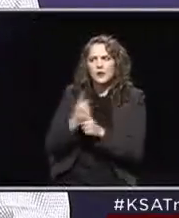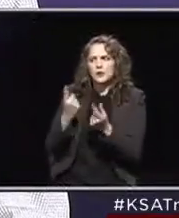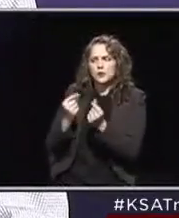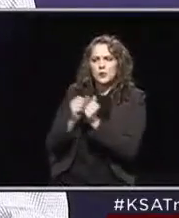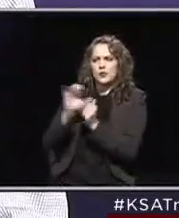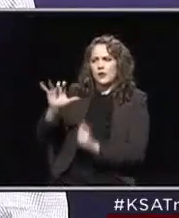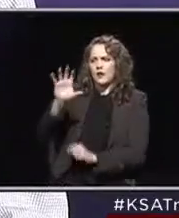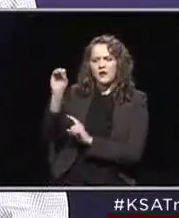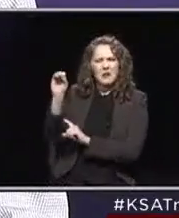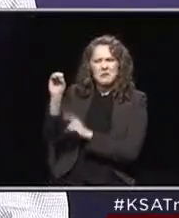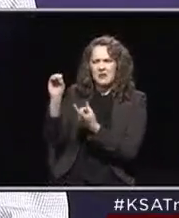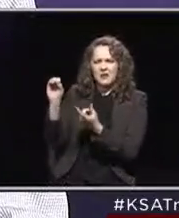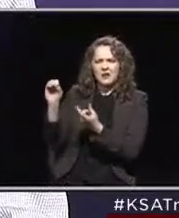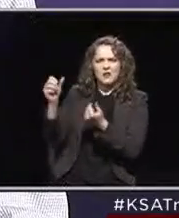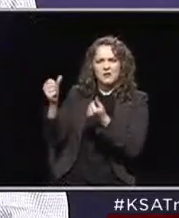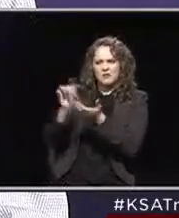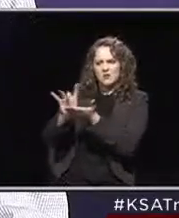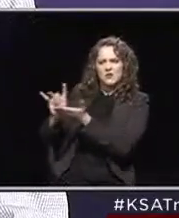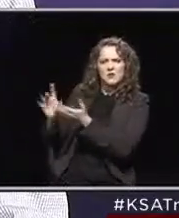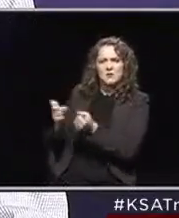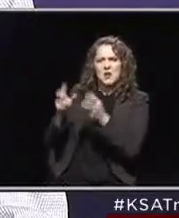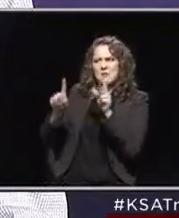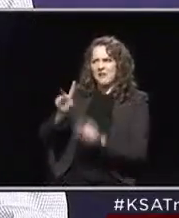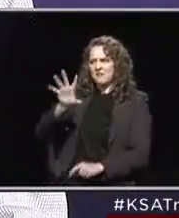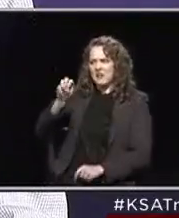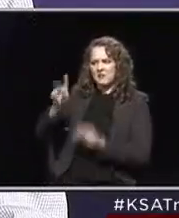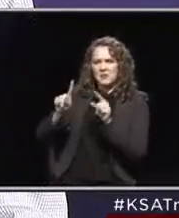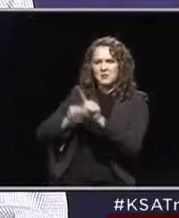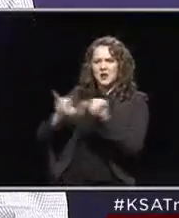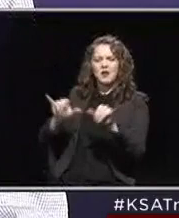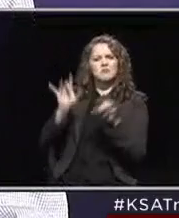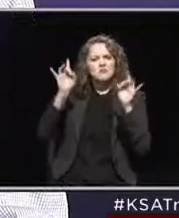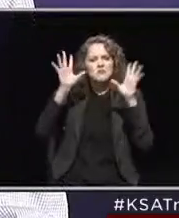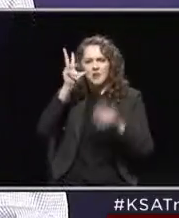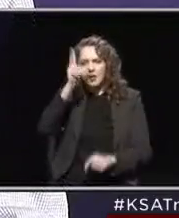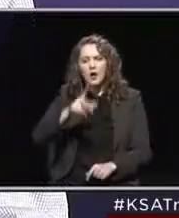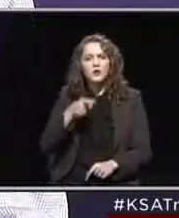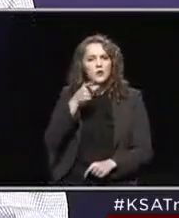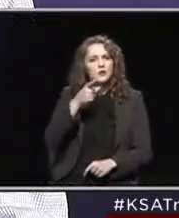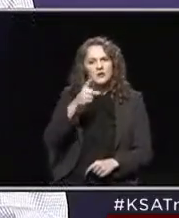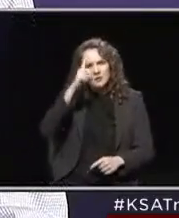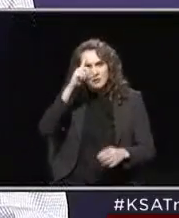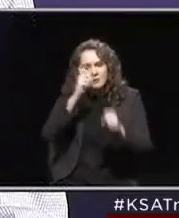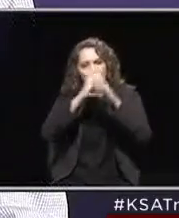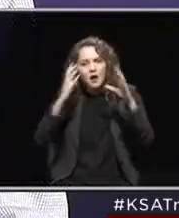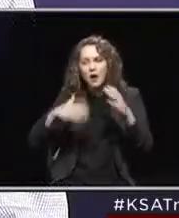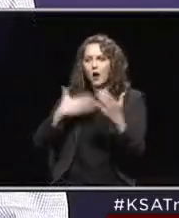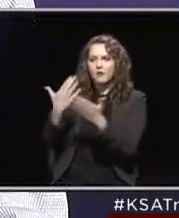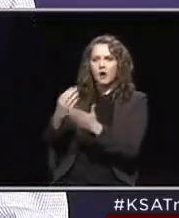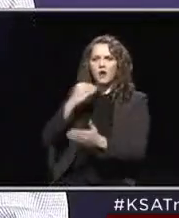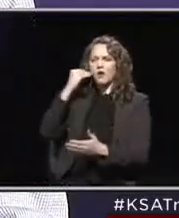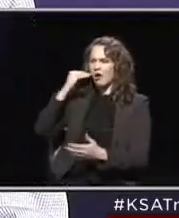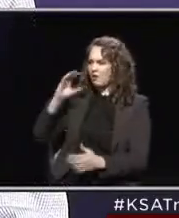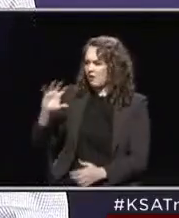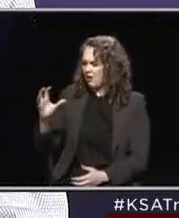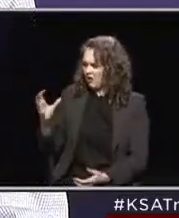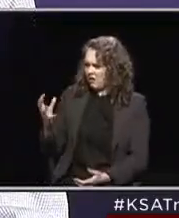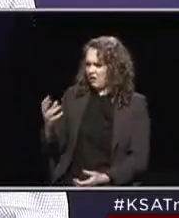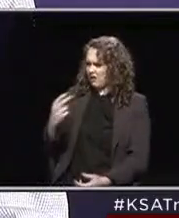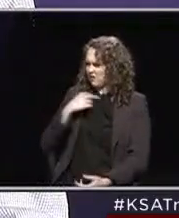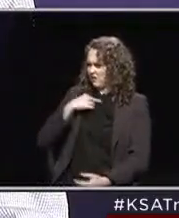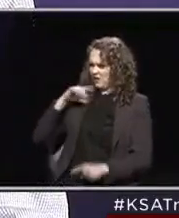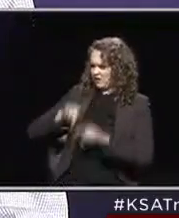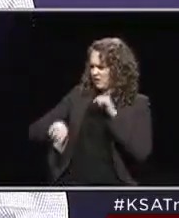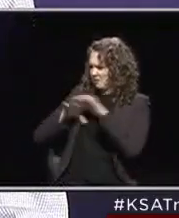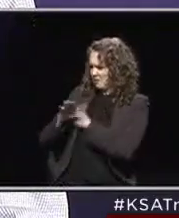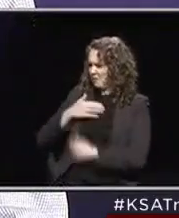was an unfortunate thing to happen and a very terrible way to do that, to come home and find you've been locked out of your home, and very, very disturbing,